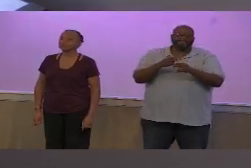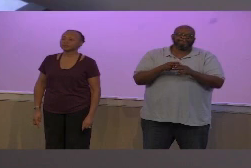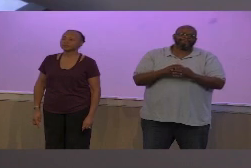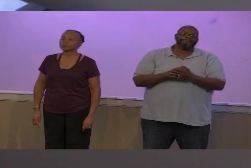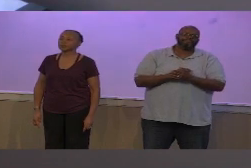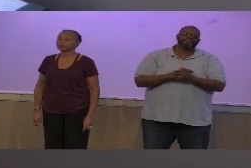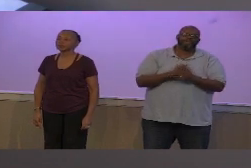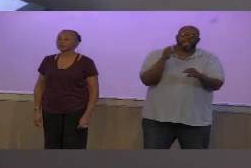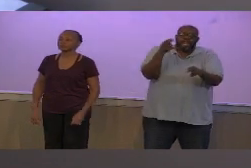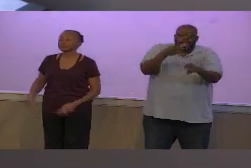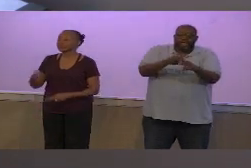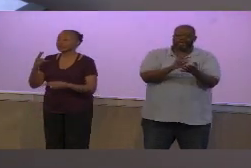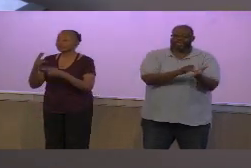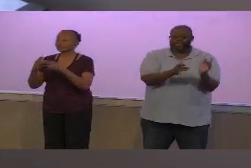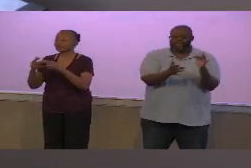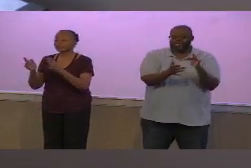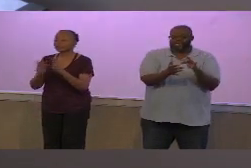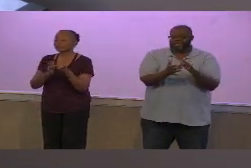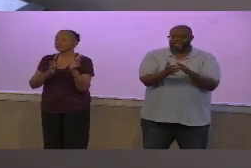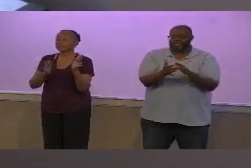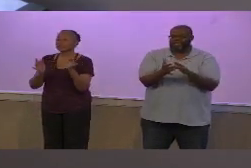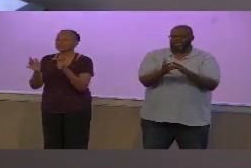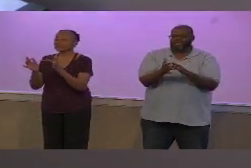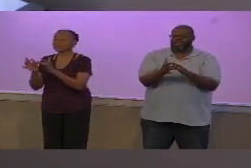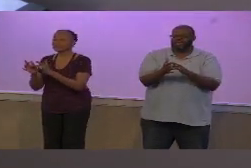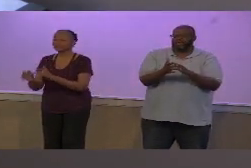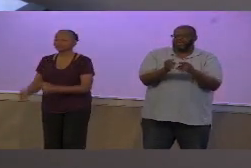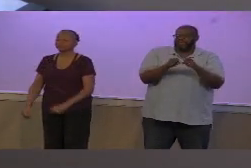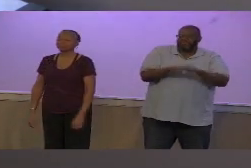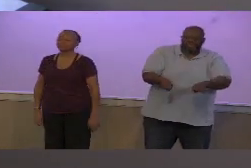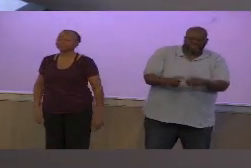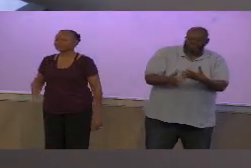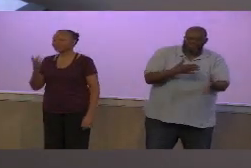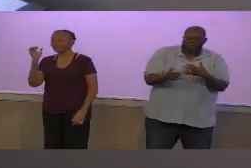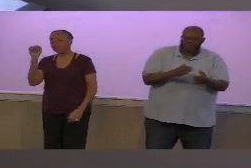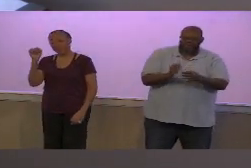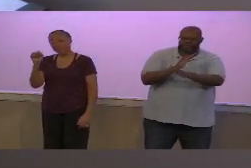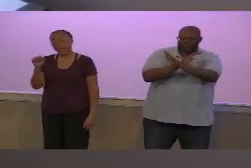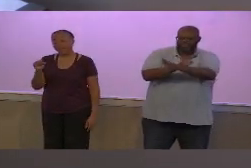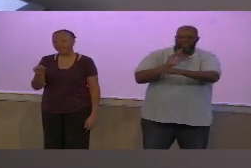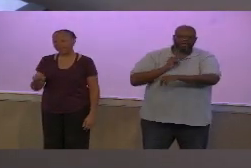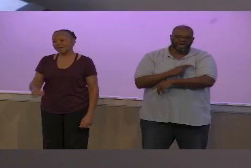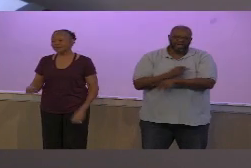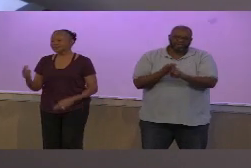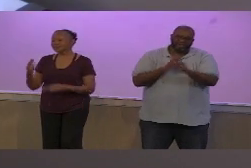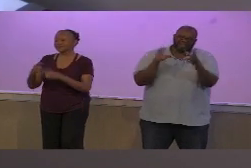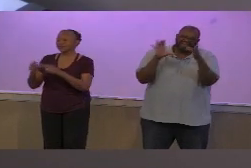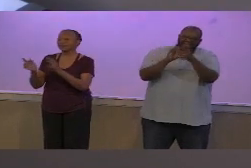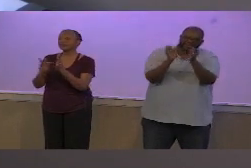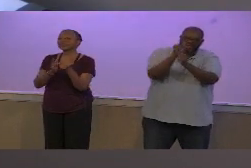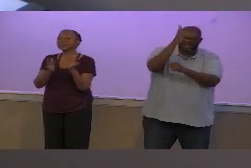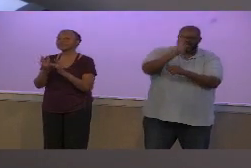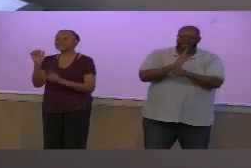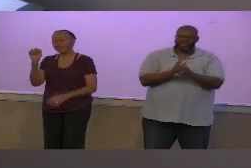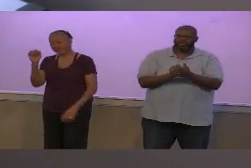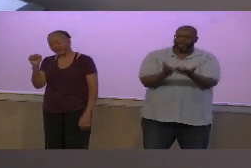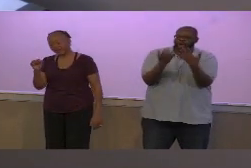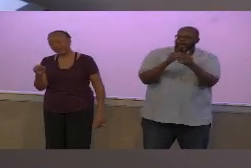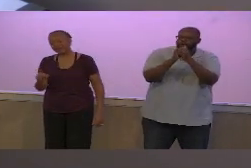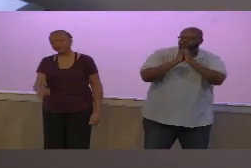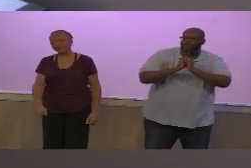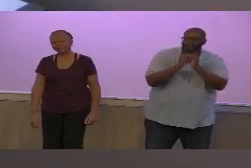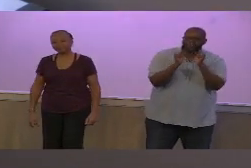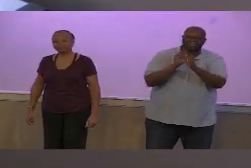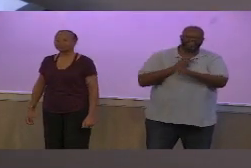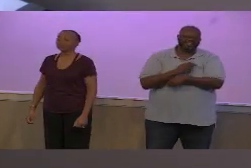The name of Jesus breaks every chain, oh God. Oh, oh, oh. Come on and worship with us at home. Oh Lord, we